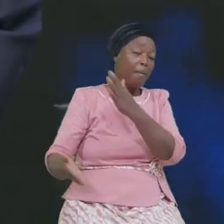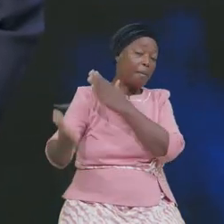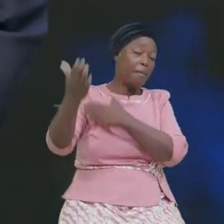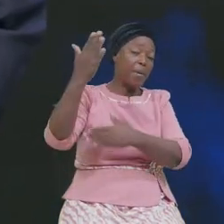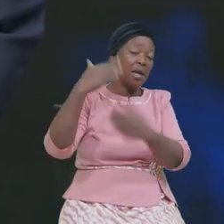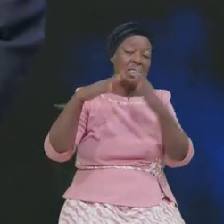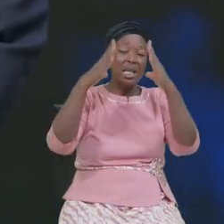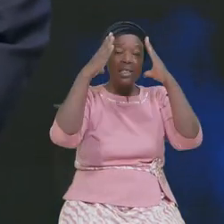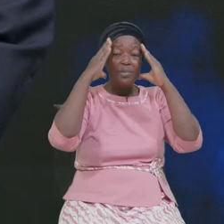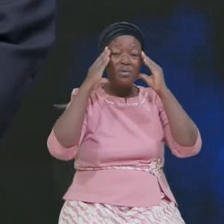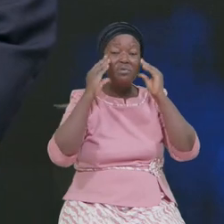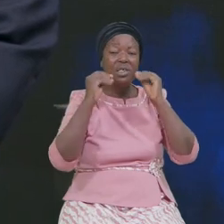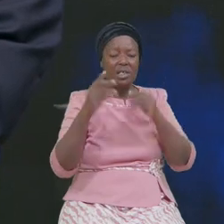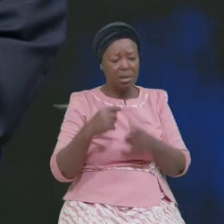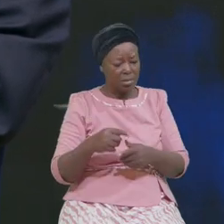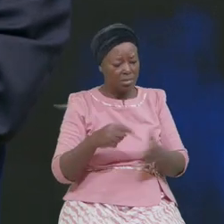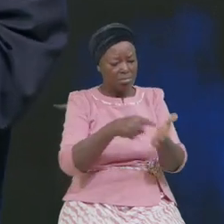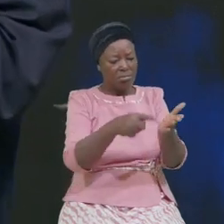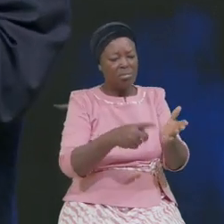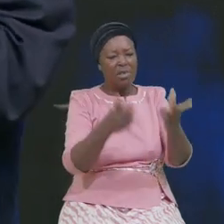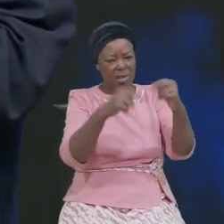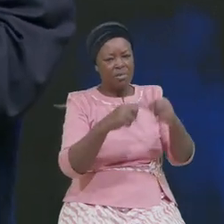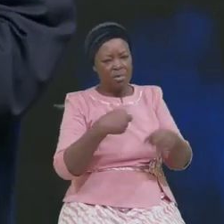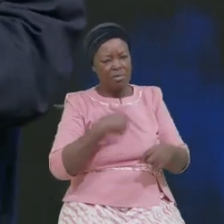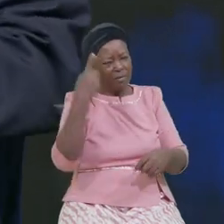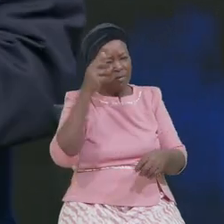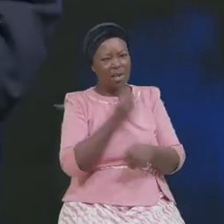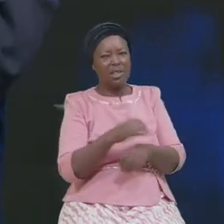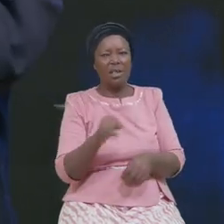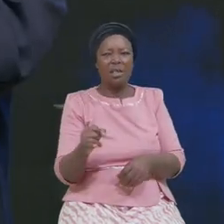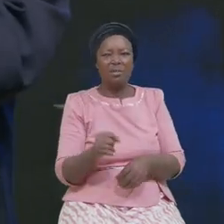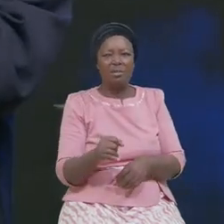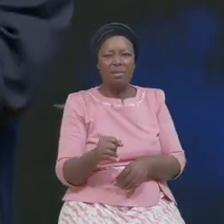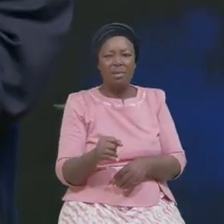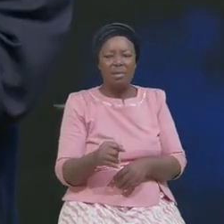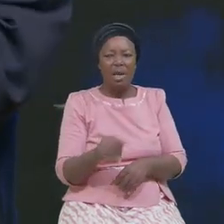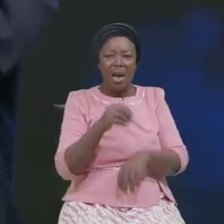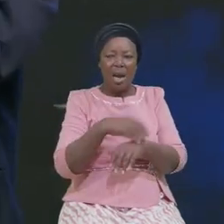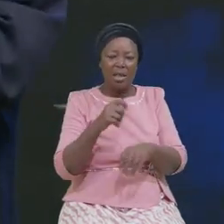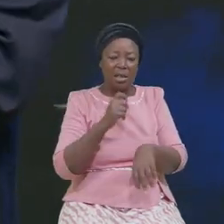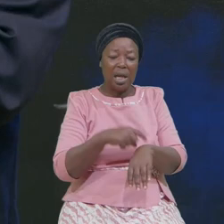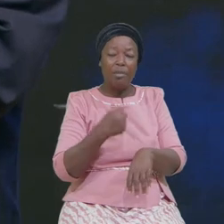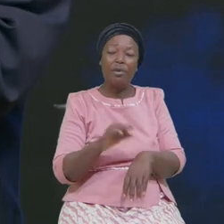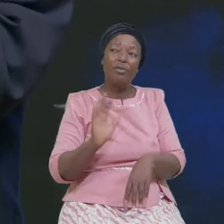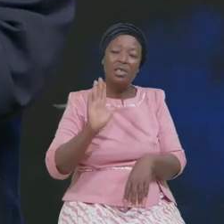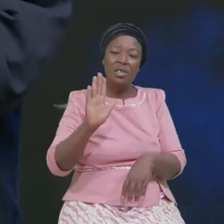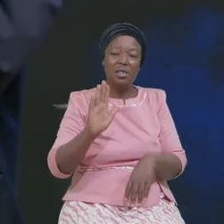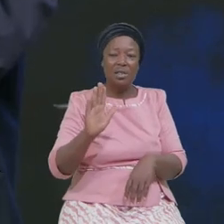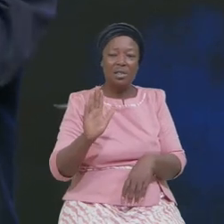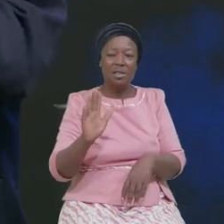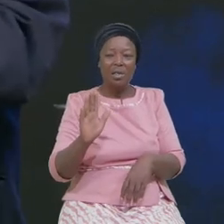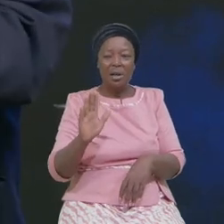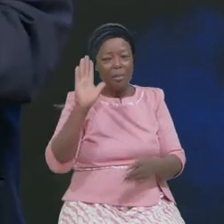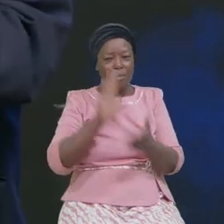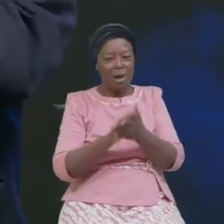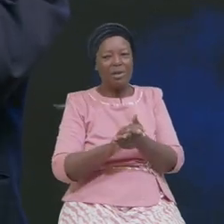experience. So-and-so came to me for counseling at the time of his marriage, her marriage. This is